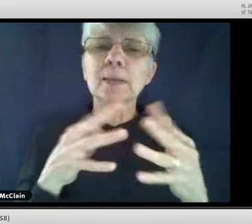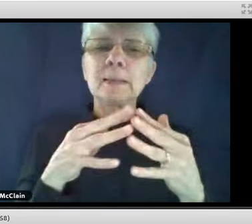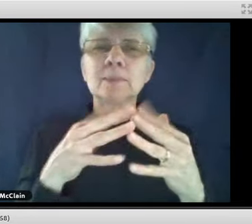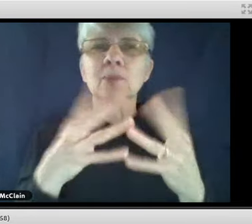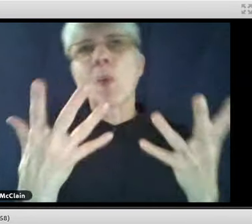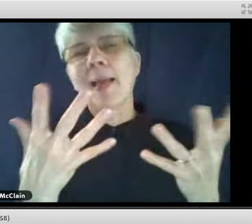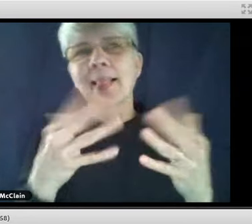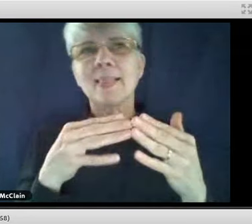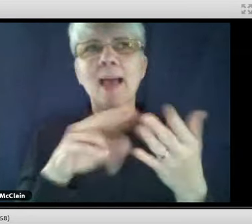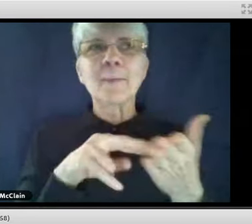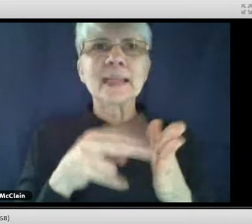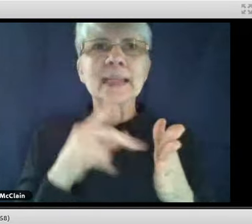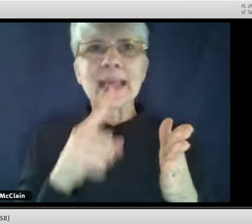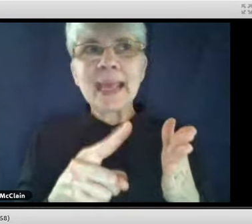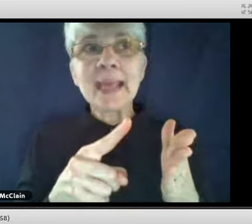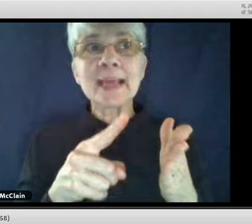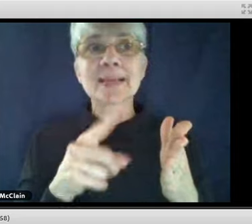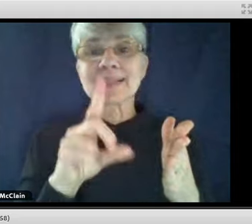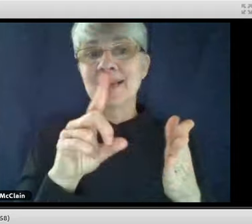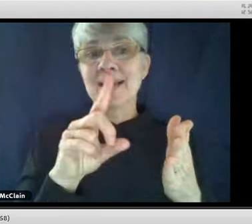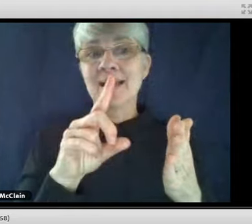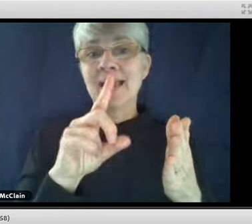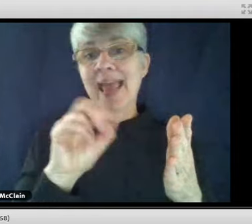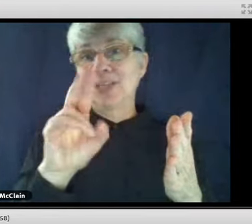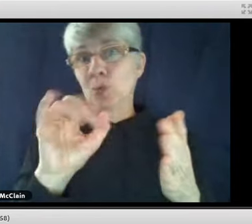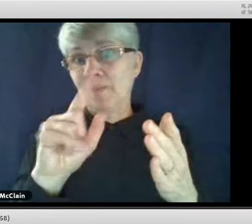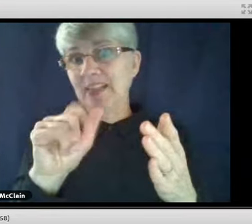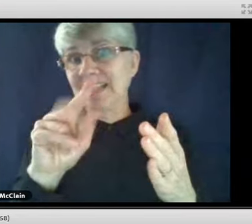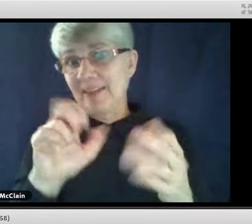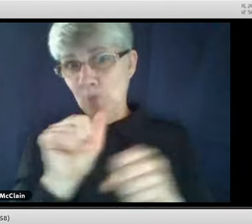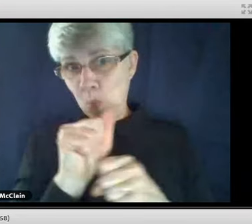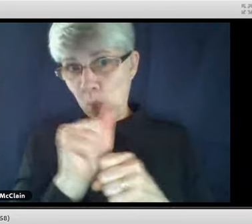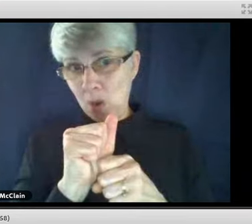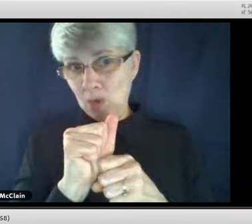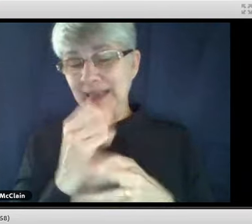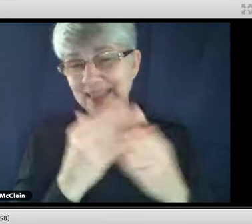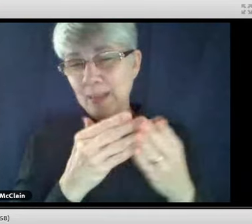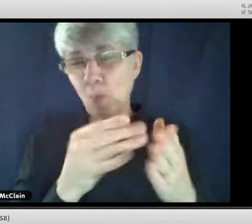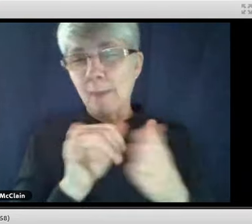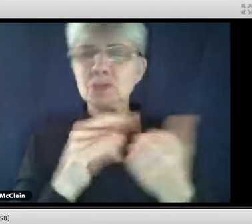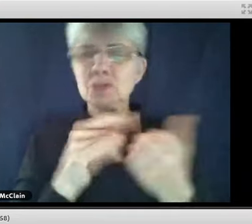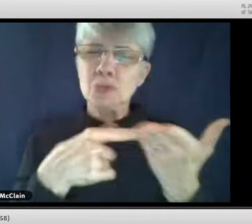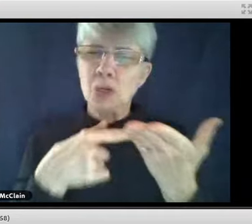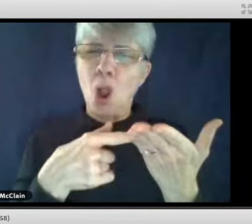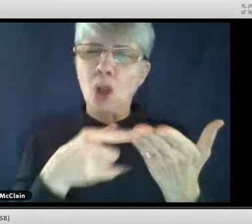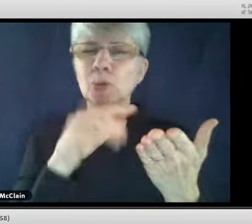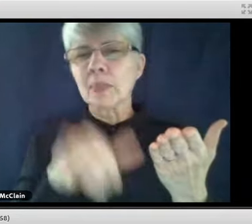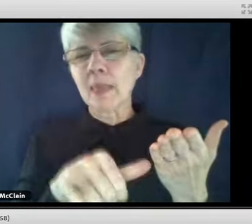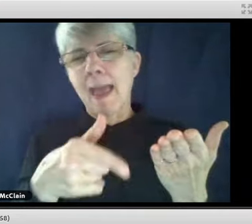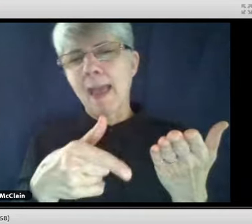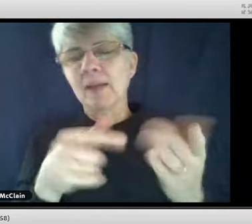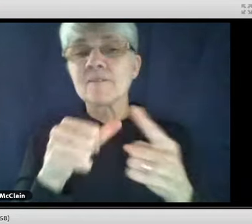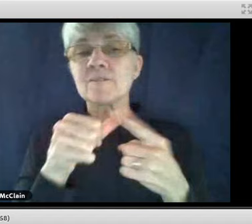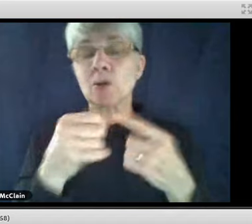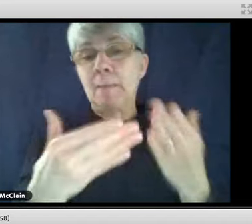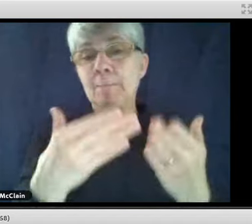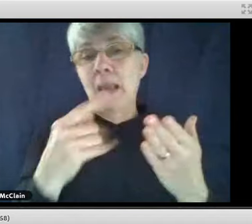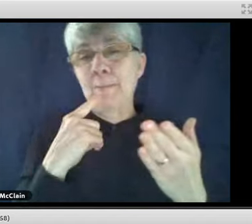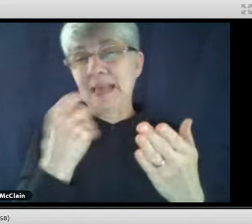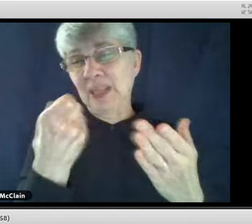Well, it is a derivative work to a certain extent, just because you could argue that, well, first of all, it may be some